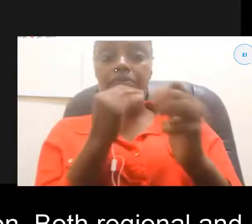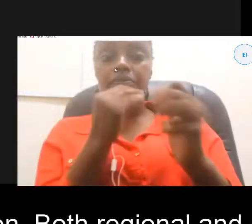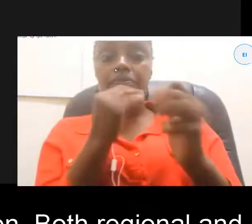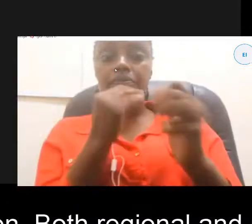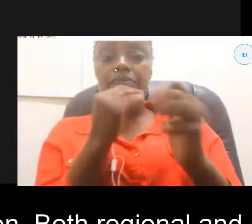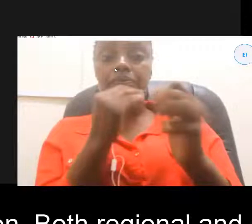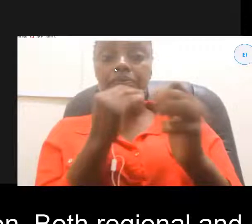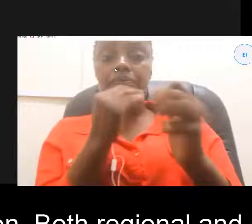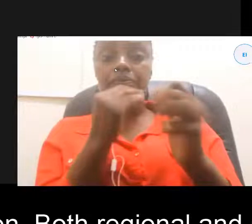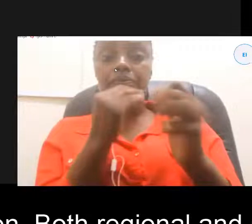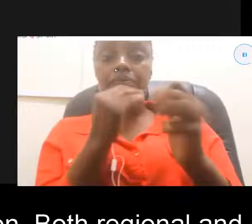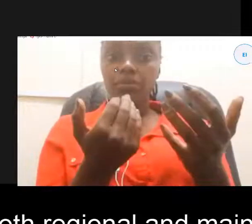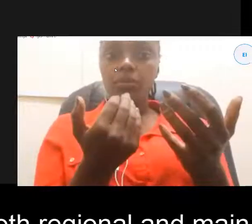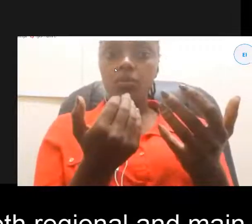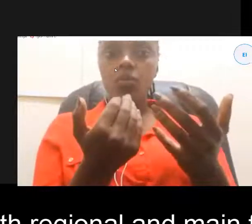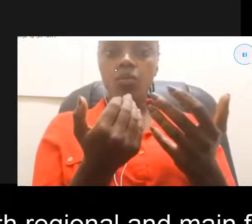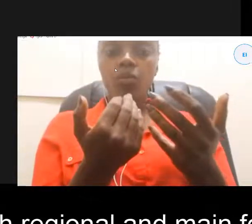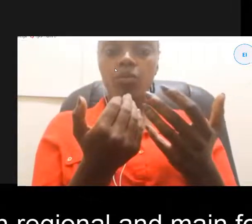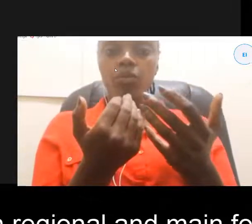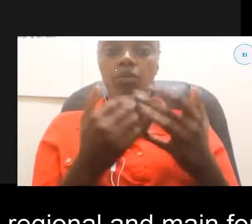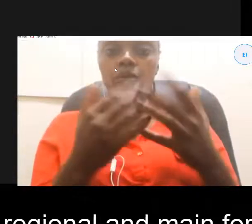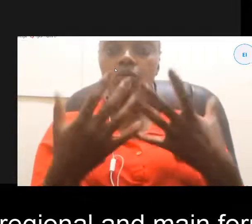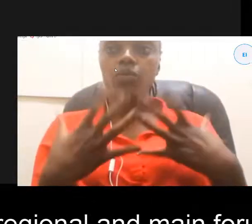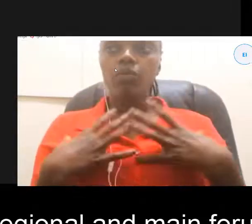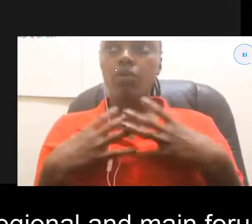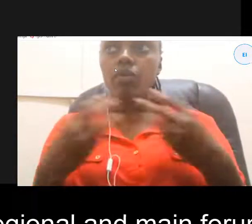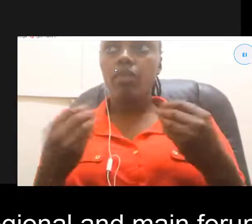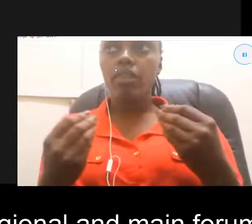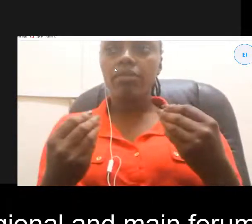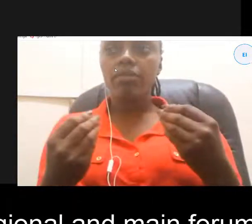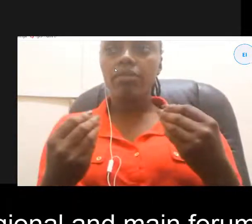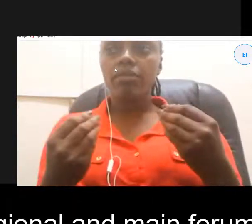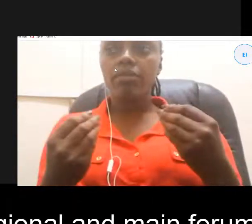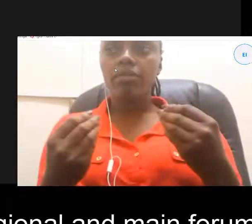of health and